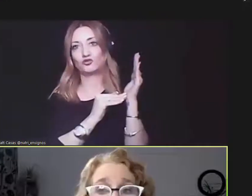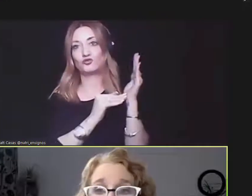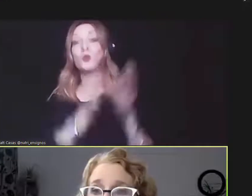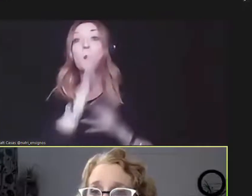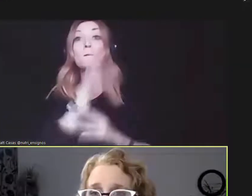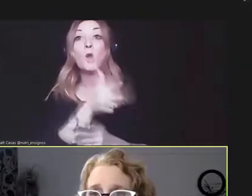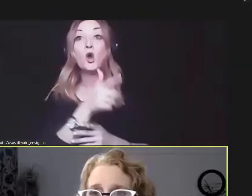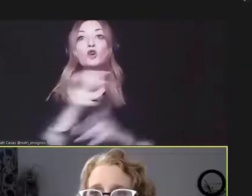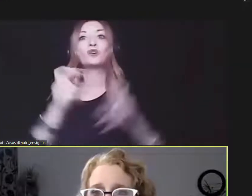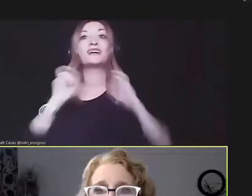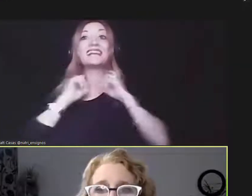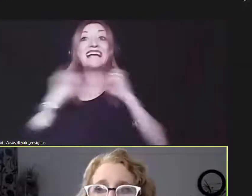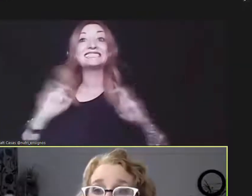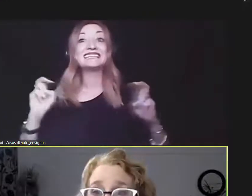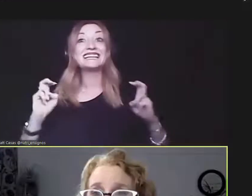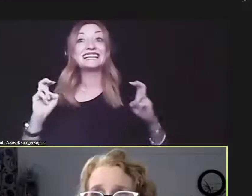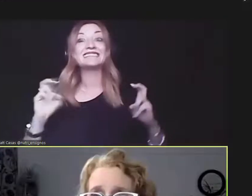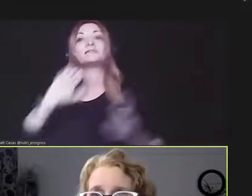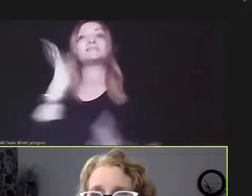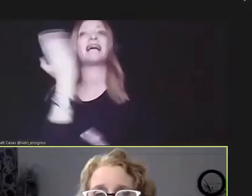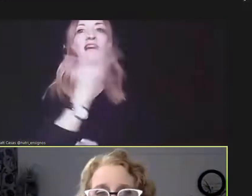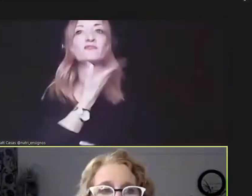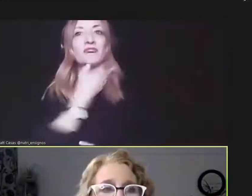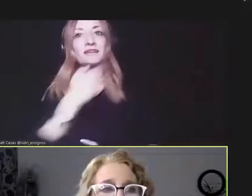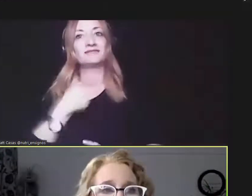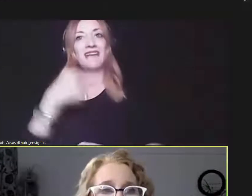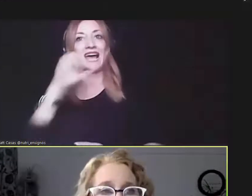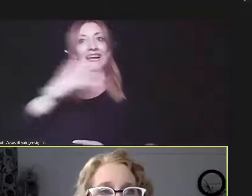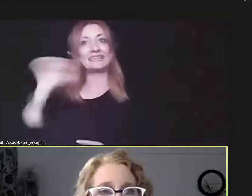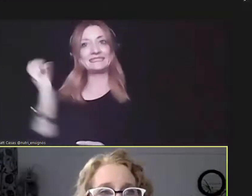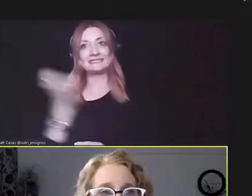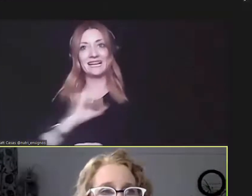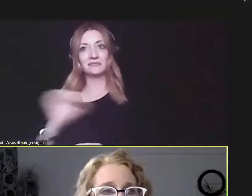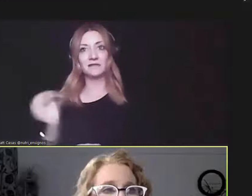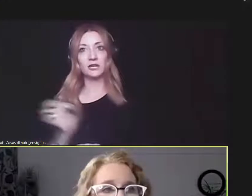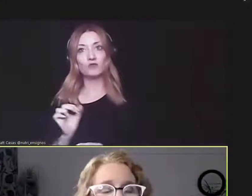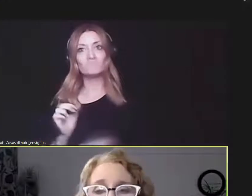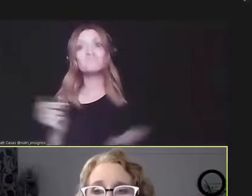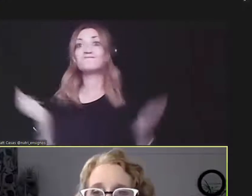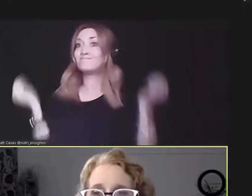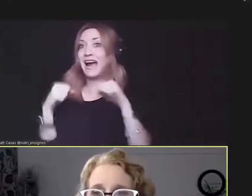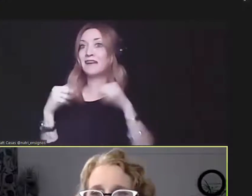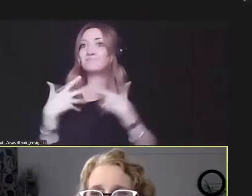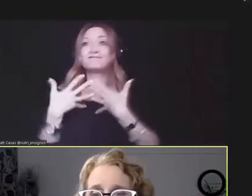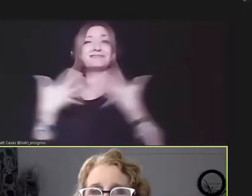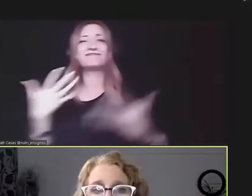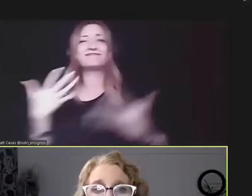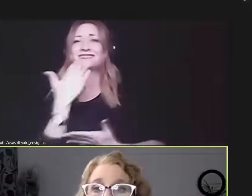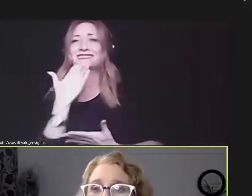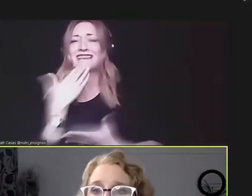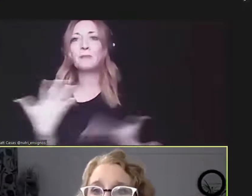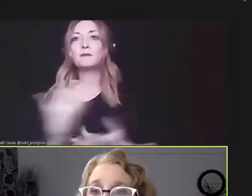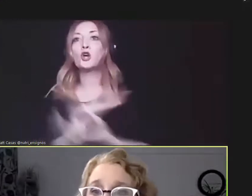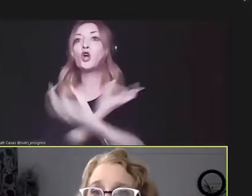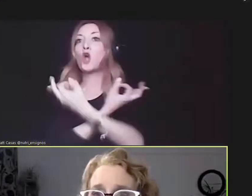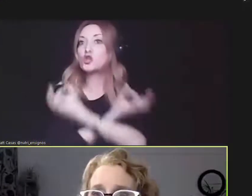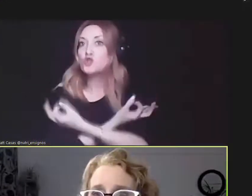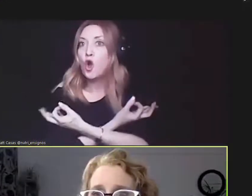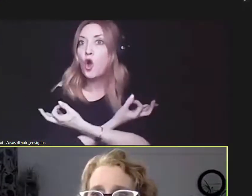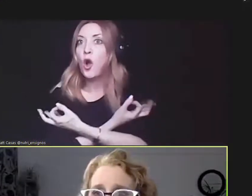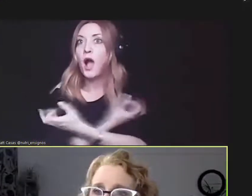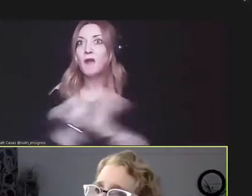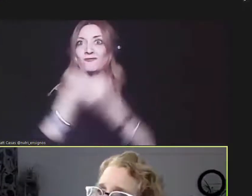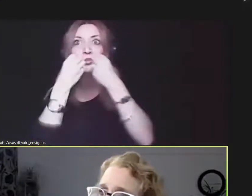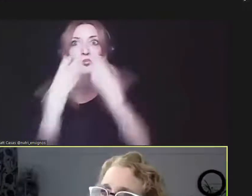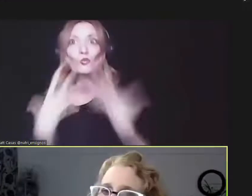like yoga, like exercise, meditation, even a therapy, or even